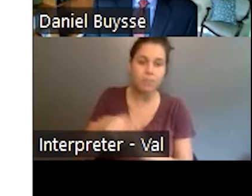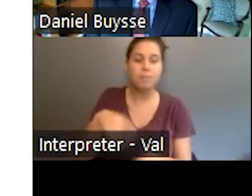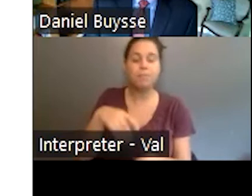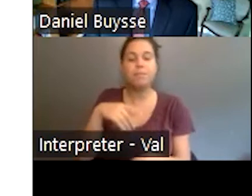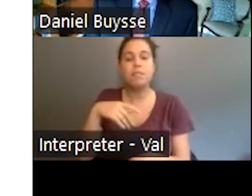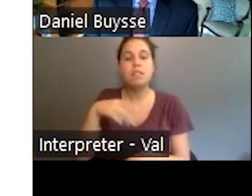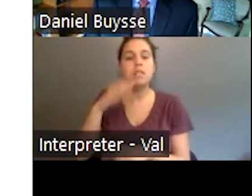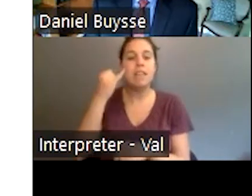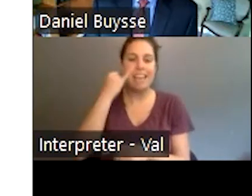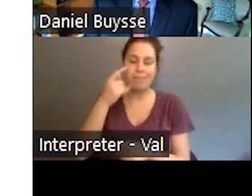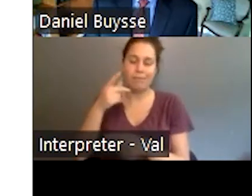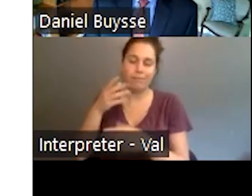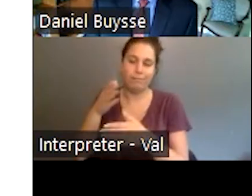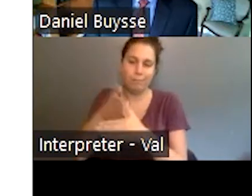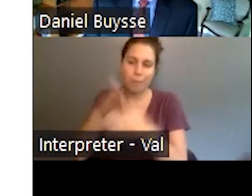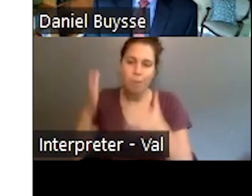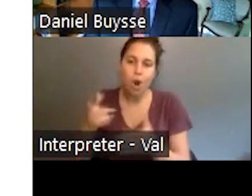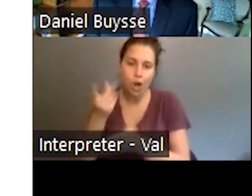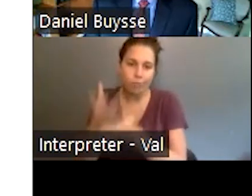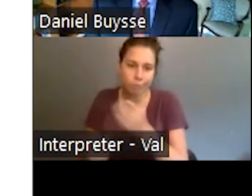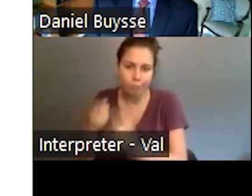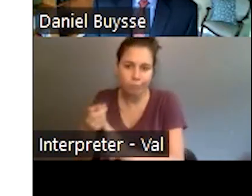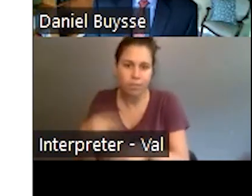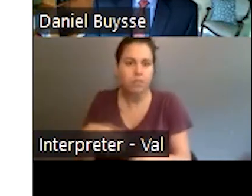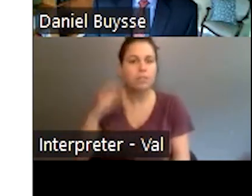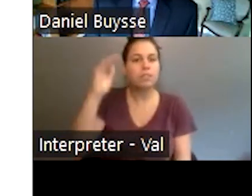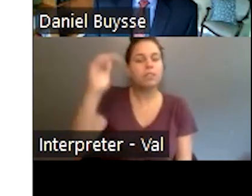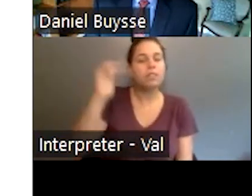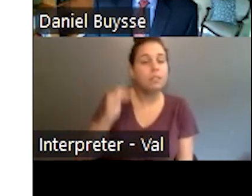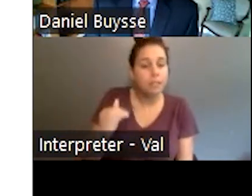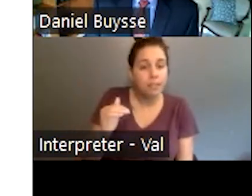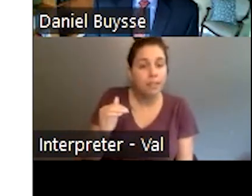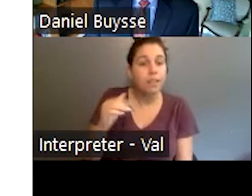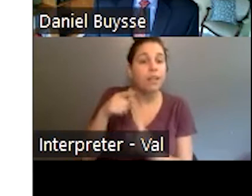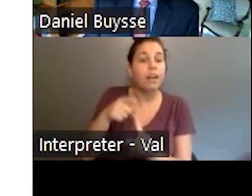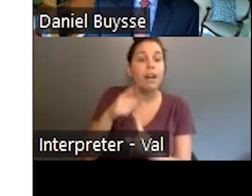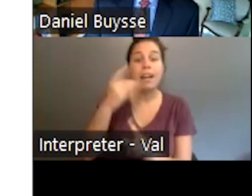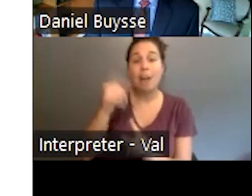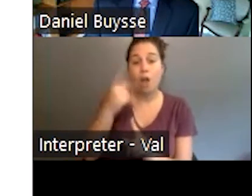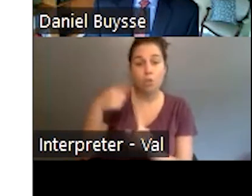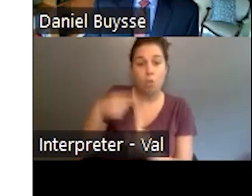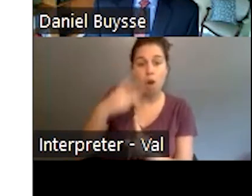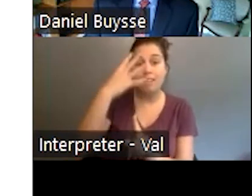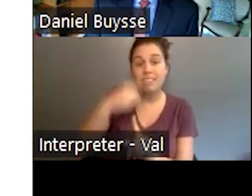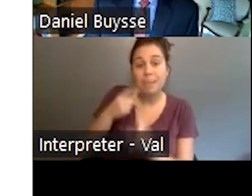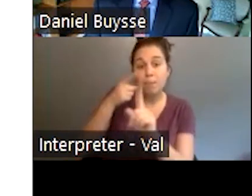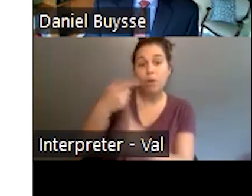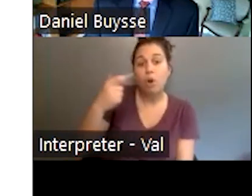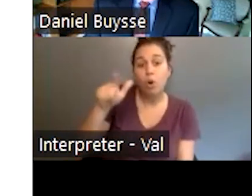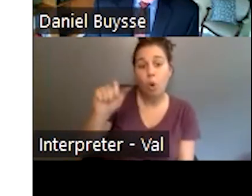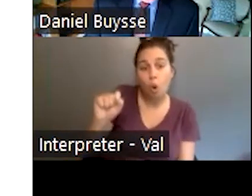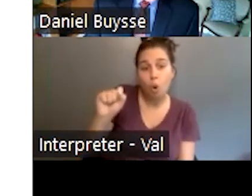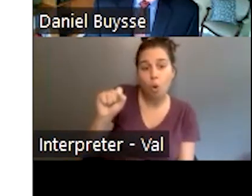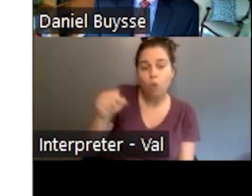of sleep and diet interventions that, again, derive from principles of